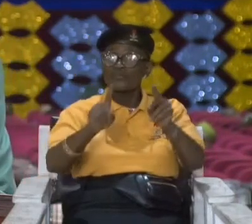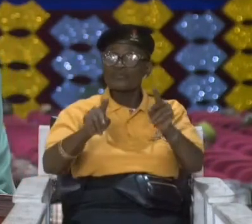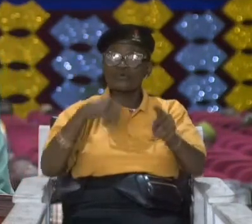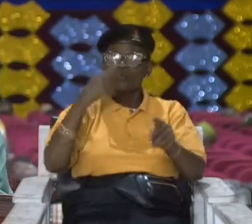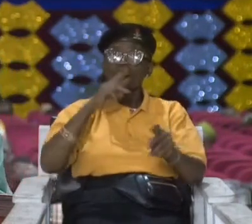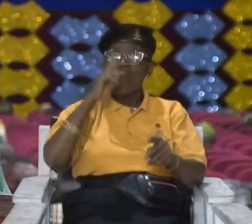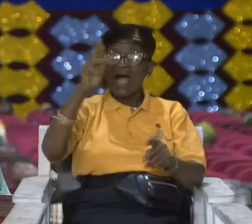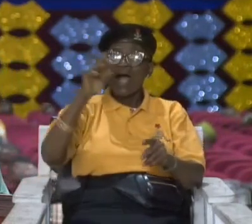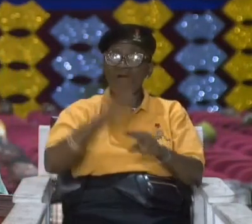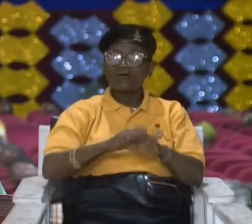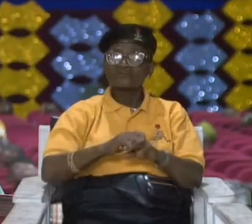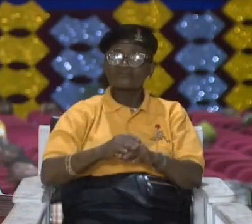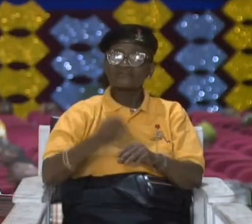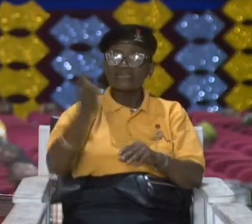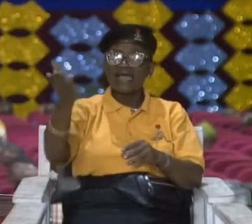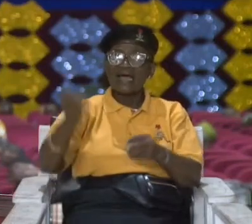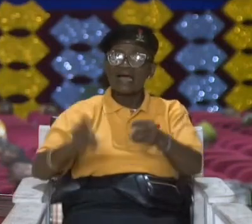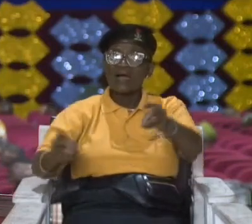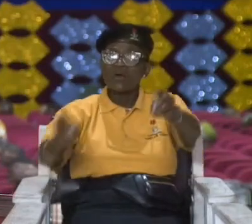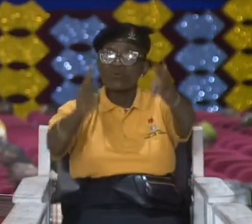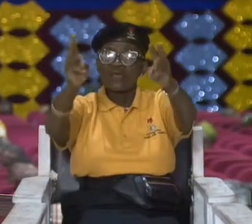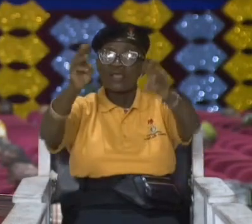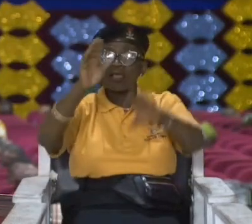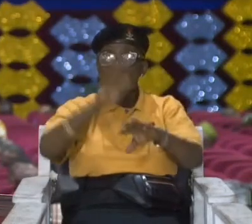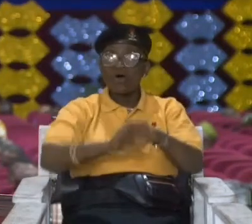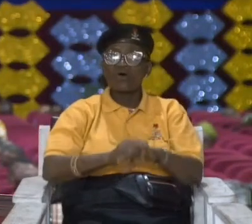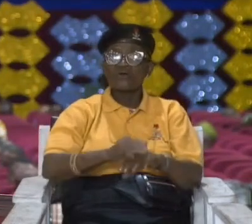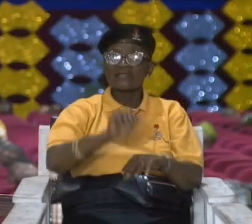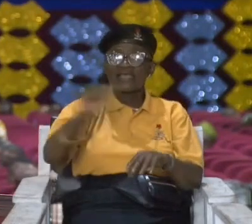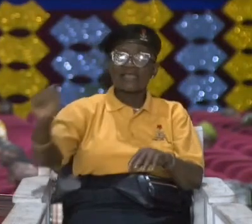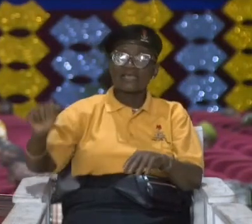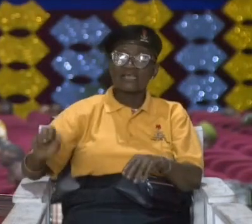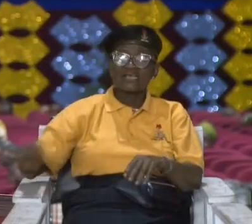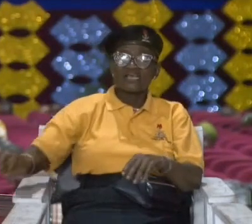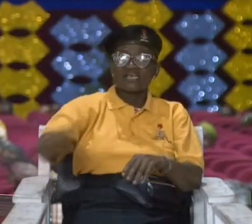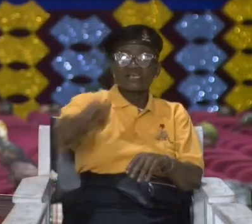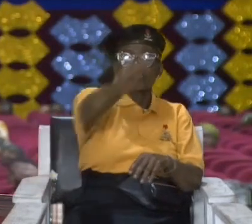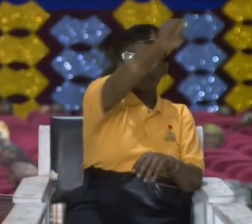way on a journey to